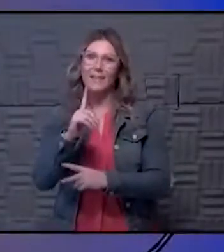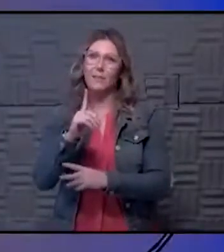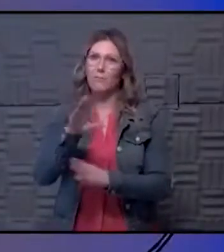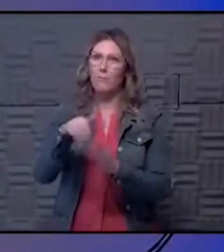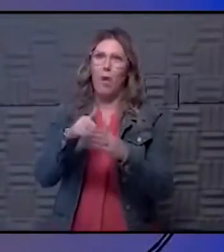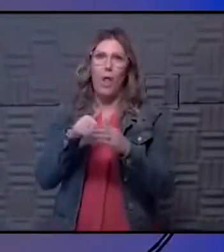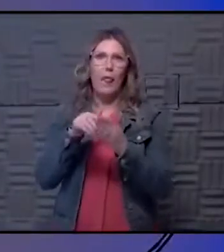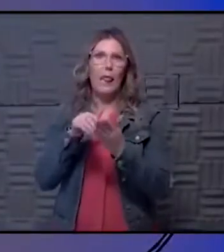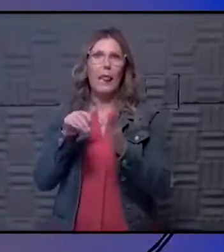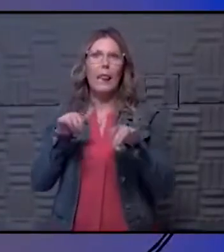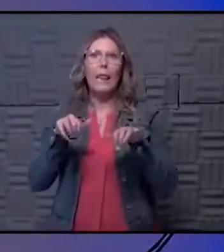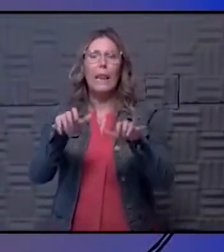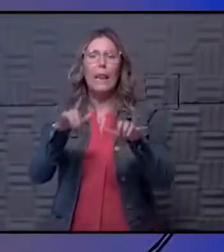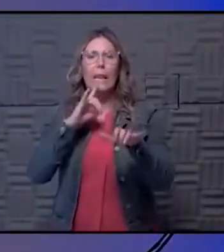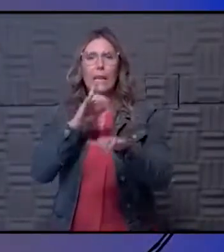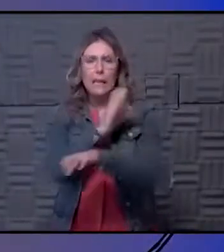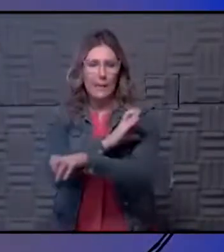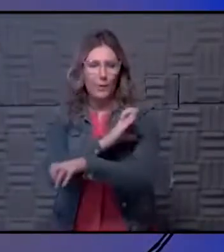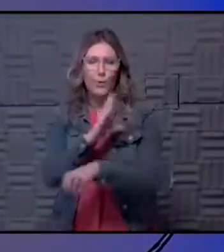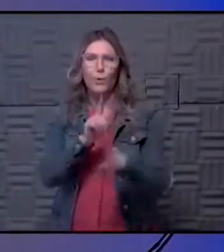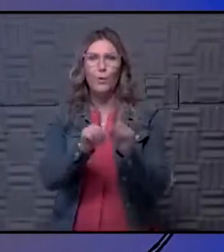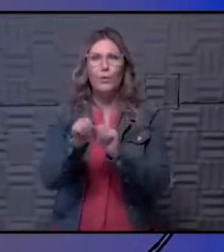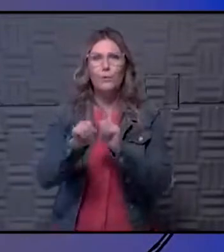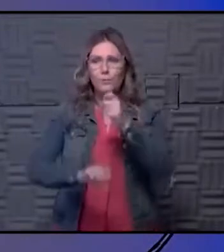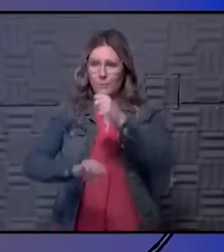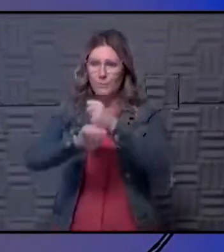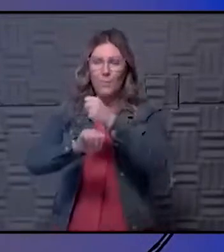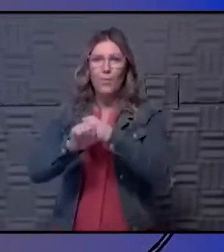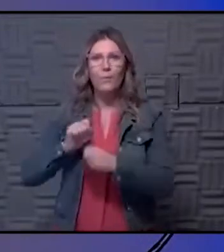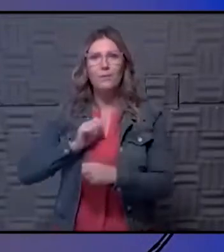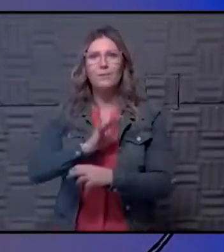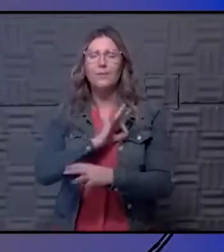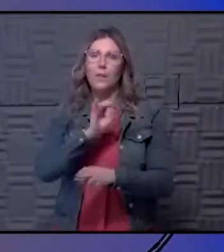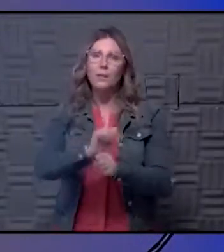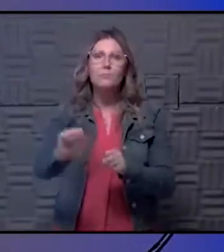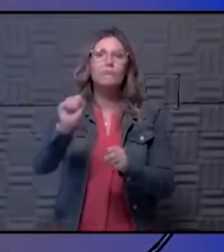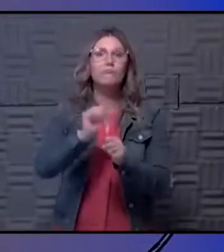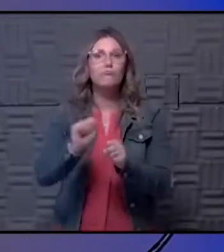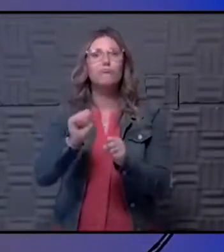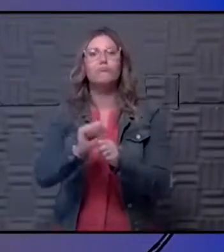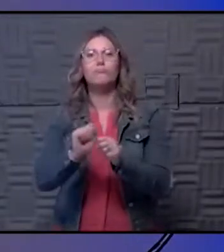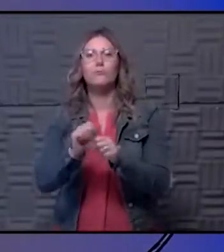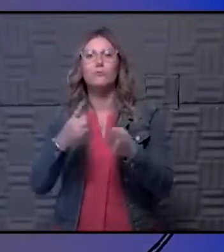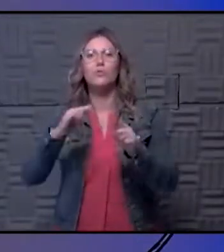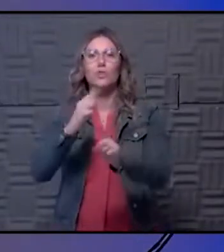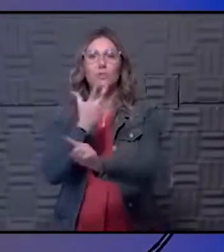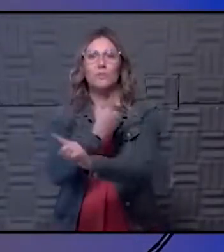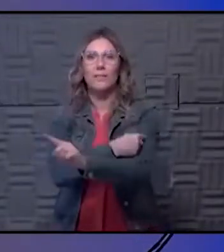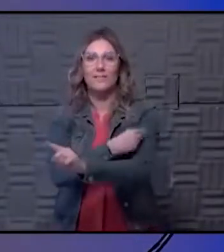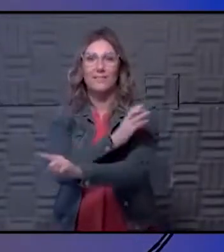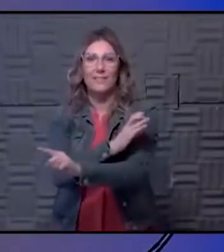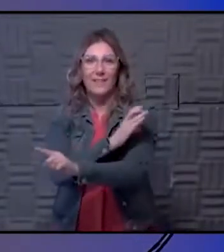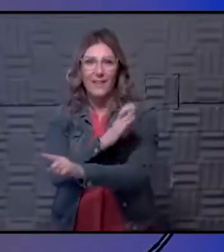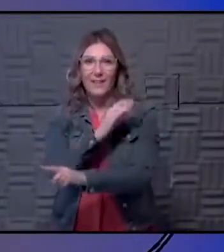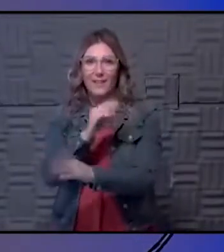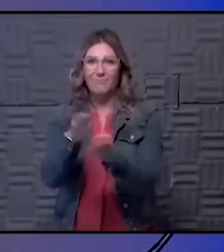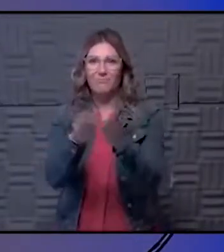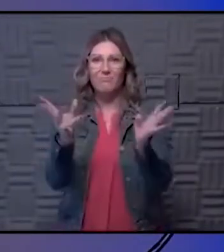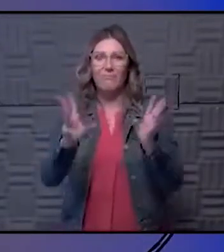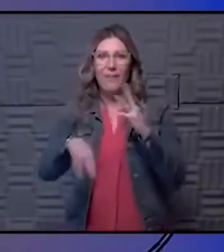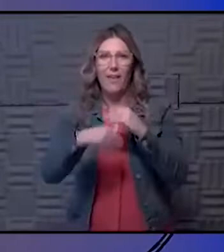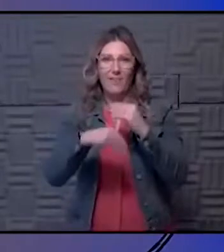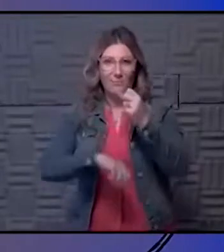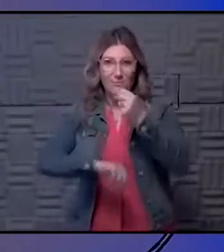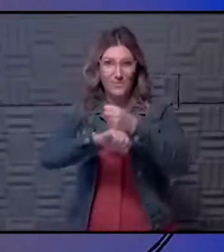they offer that additional support to our staff who are just working tirelessly in the vaccination clinics and giving that extra